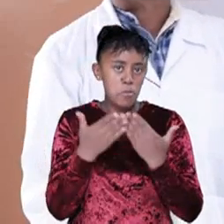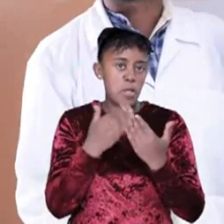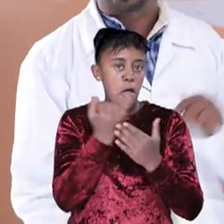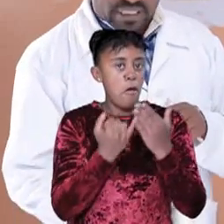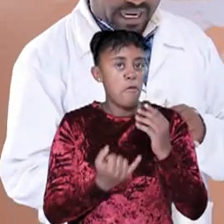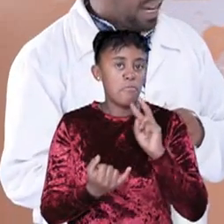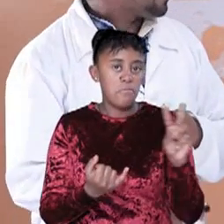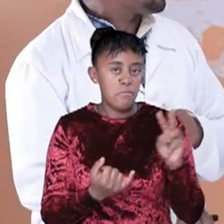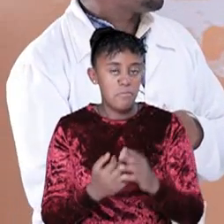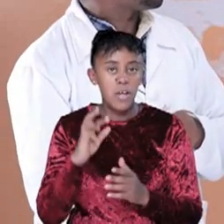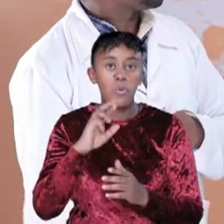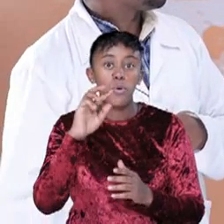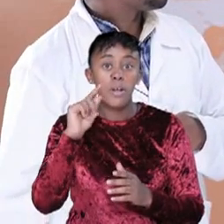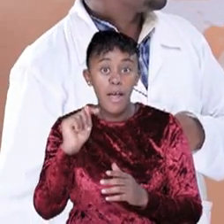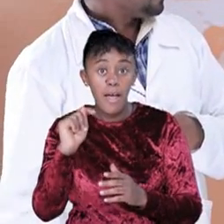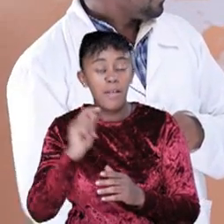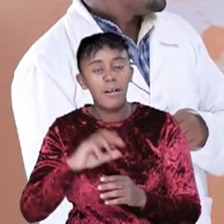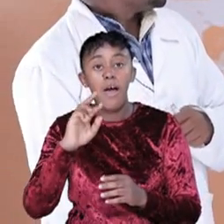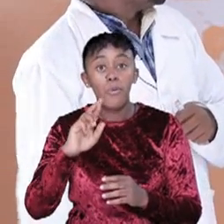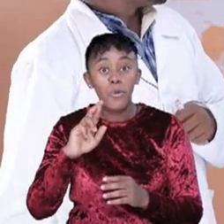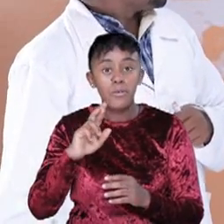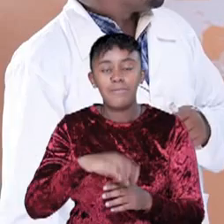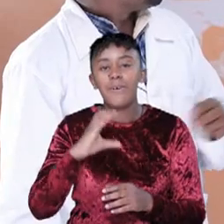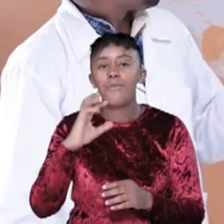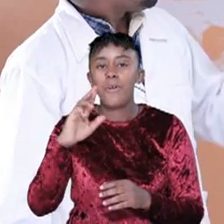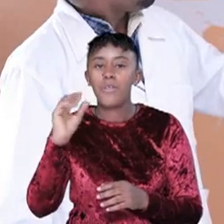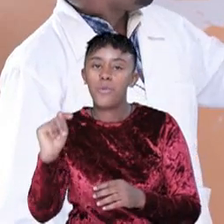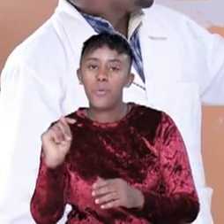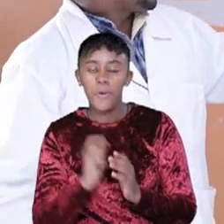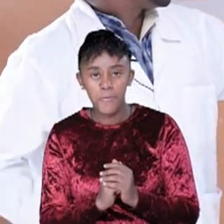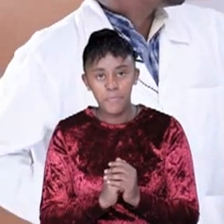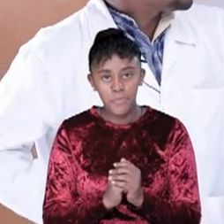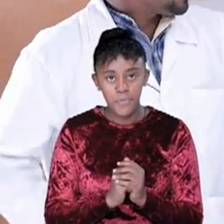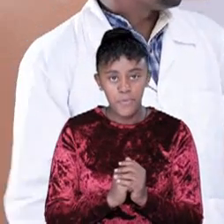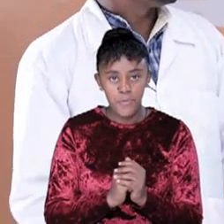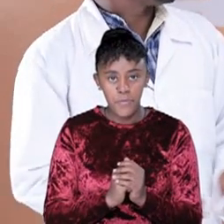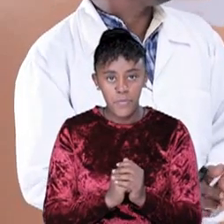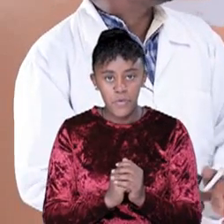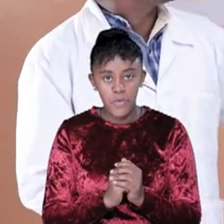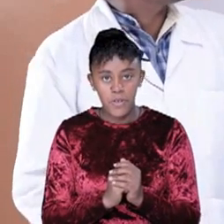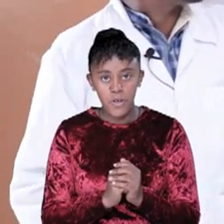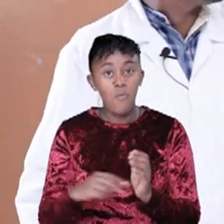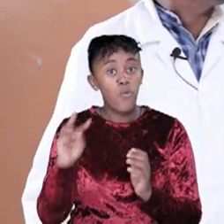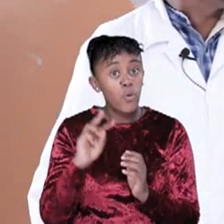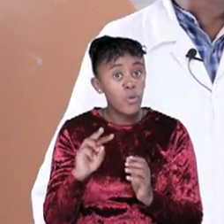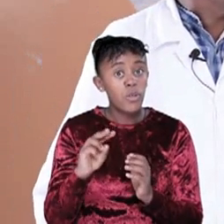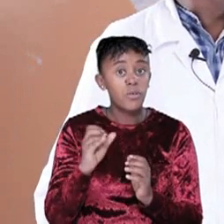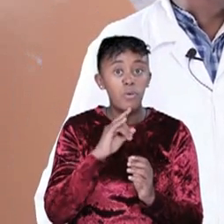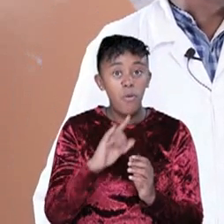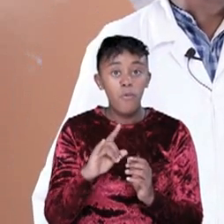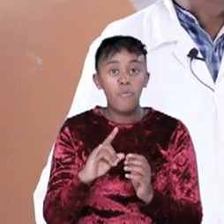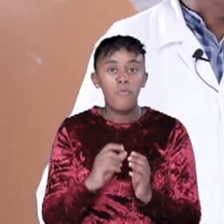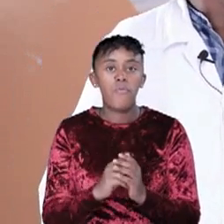diagram of the cathode ray tubes. So, unlike the diode, the voltage on the anode may